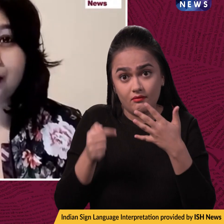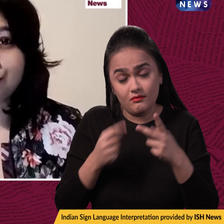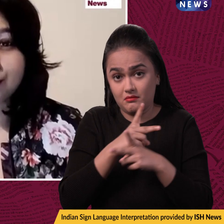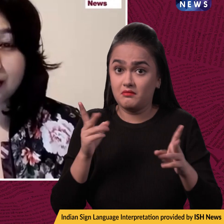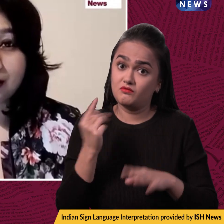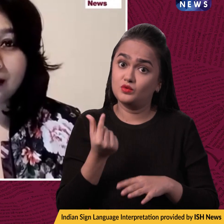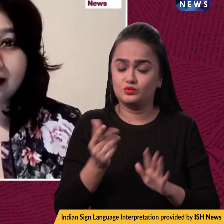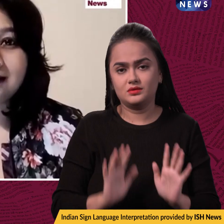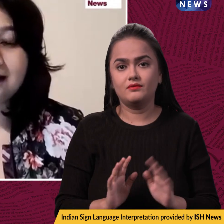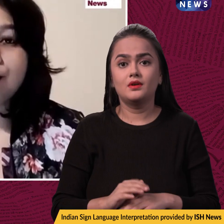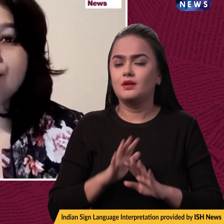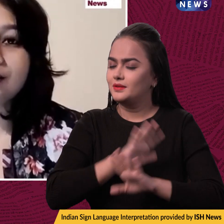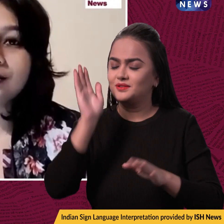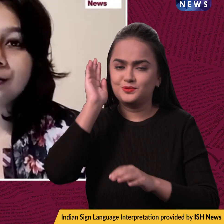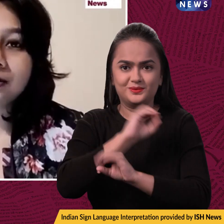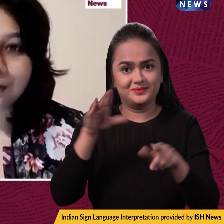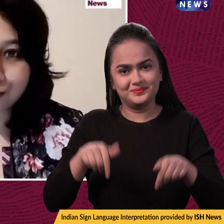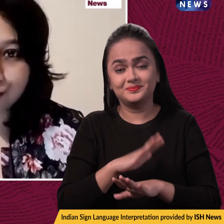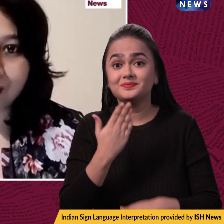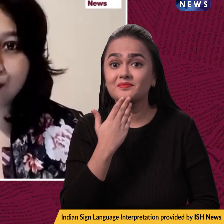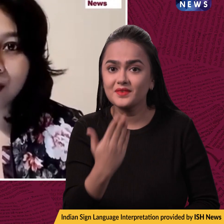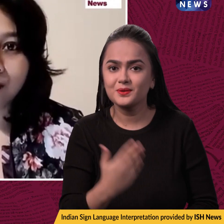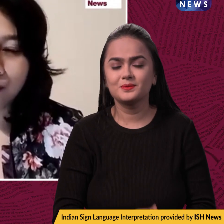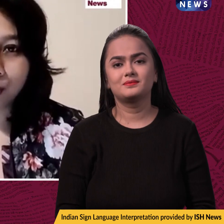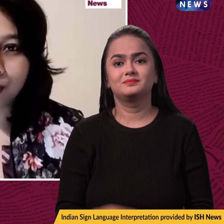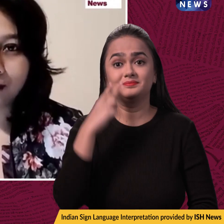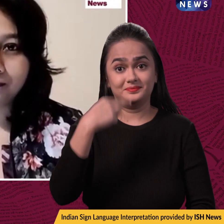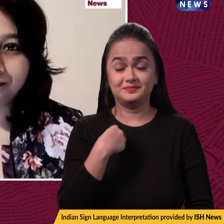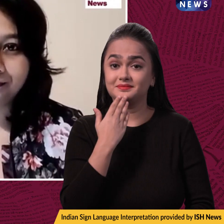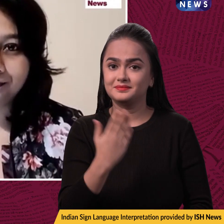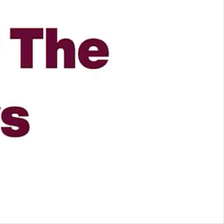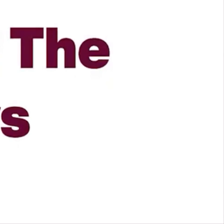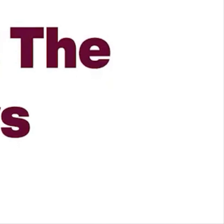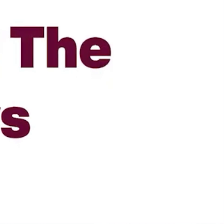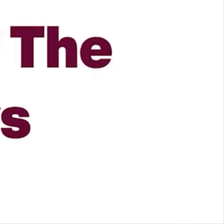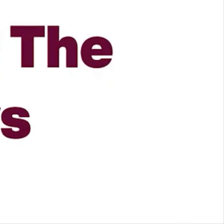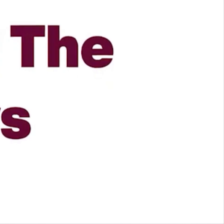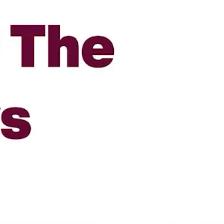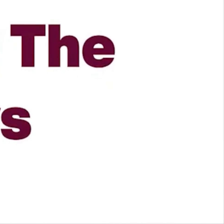in use. That's it here on Just the News. Thank you so much for watching.